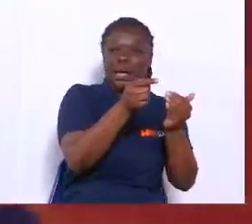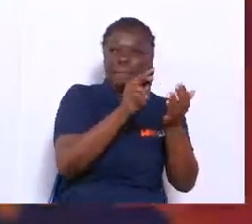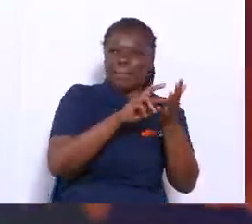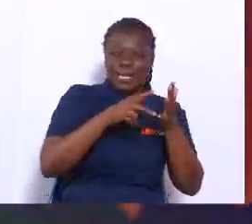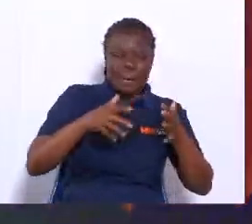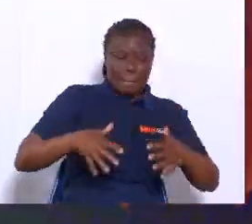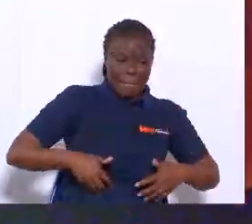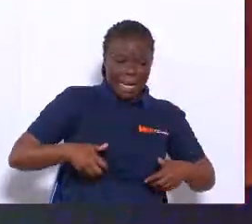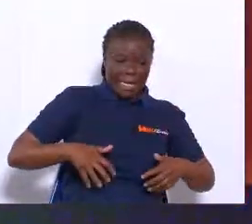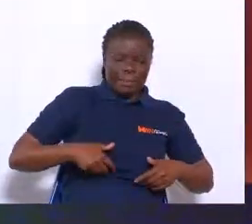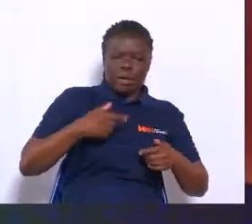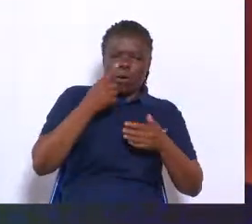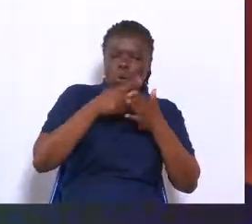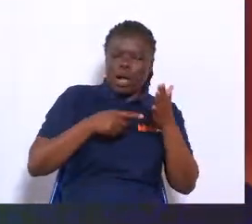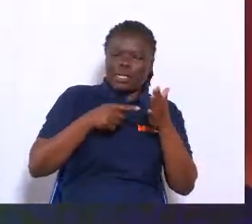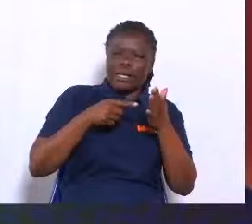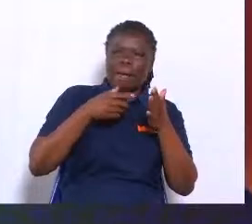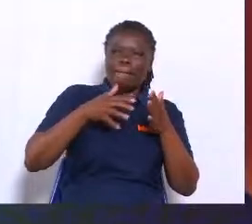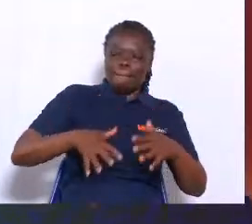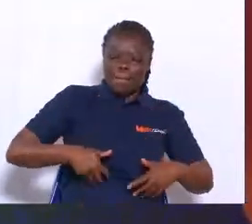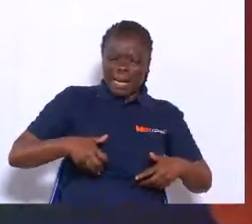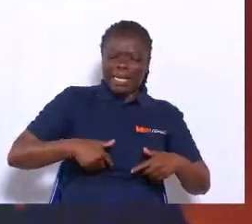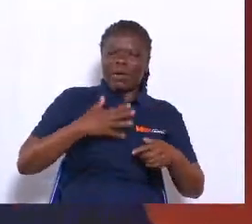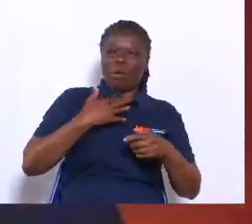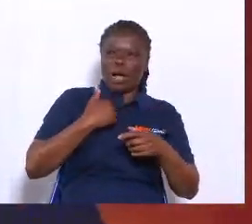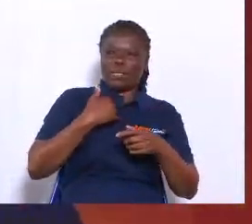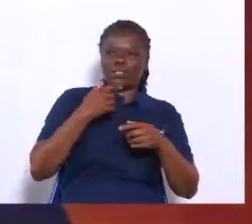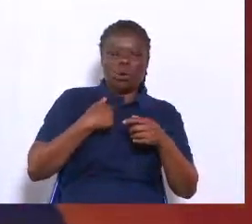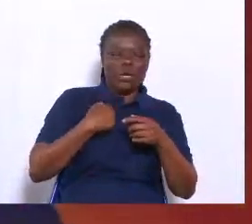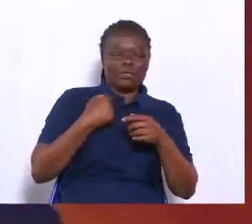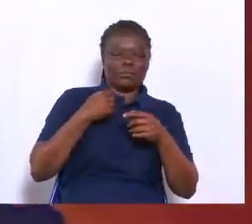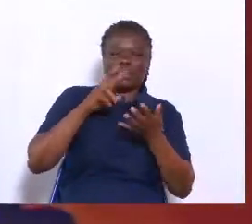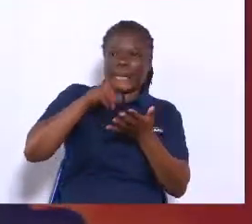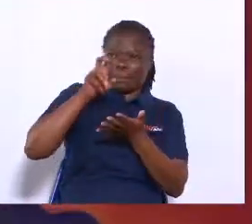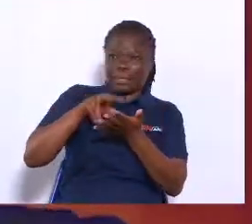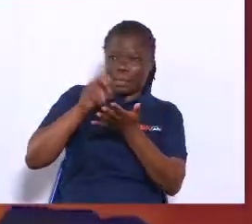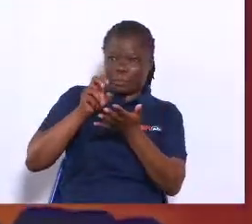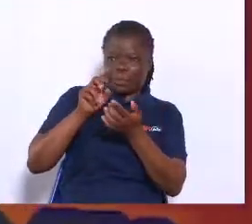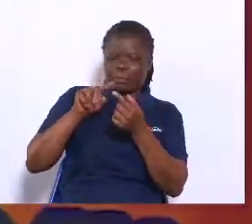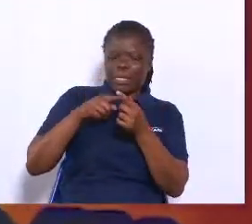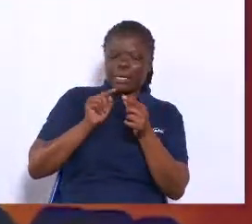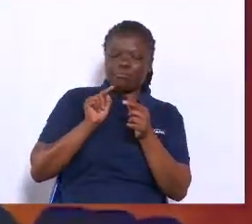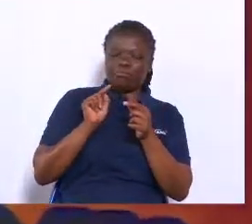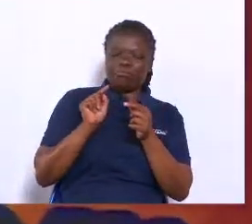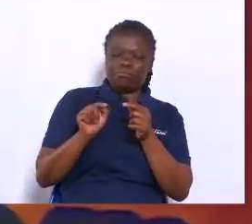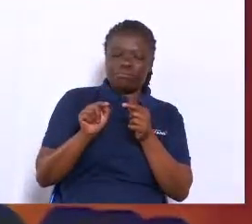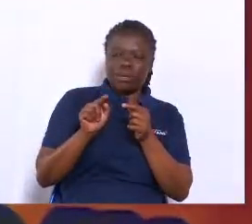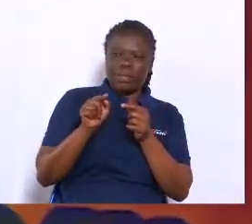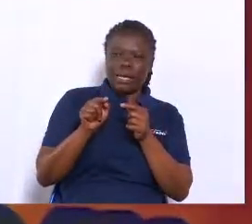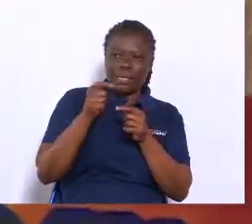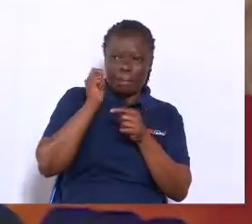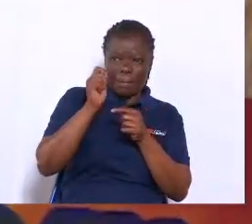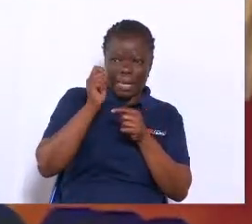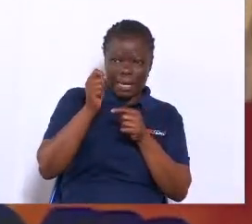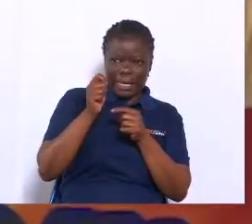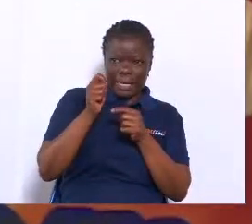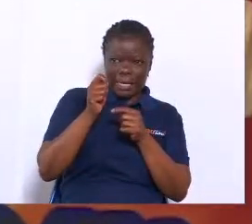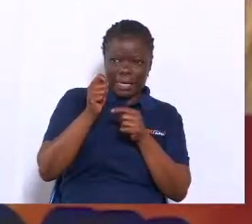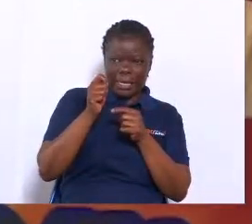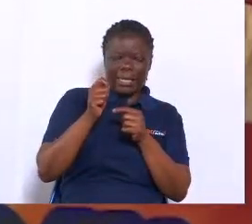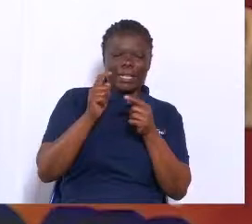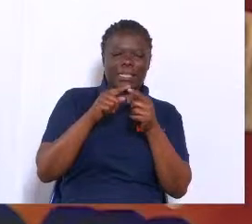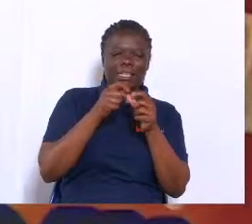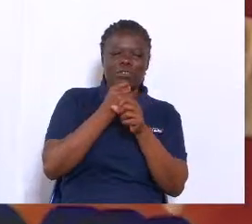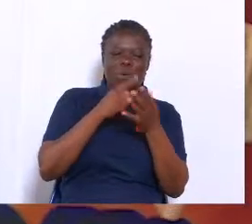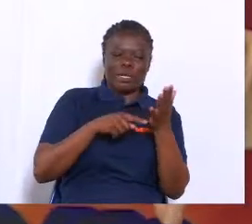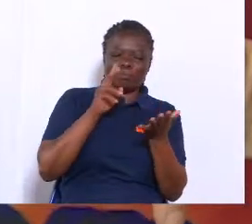wants is pleasure, pleasure, pleasure, pleasure. Do you know what happened? The monkey presses that bell so much that he dies